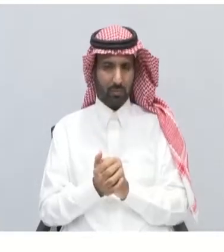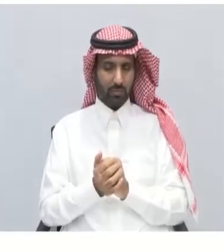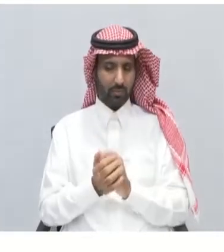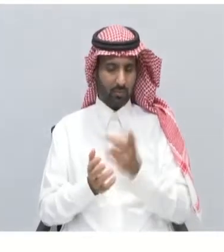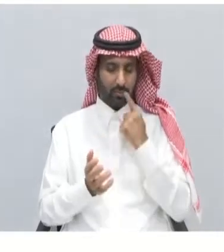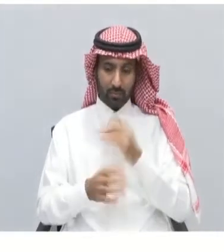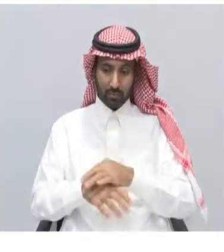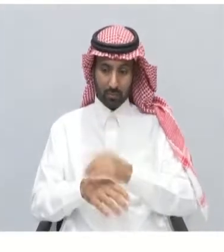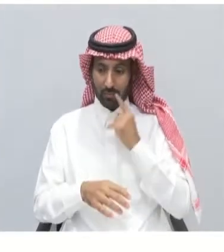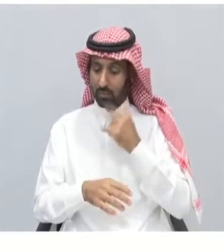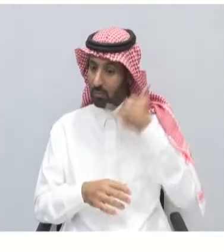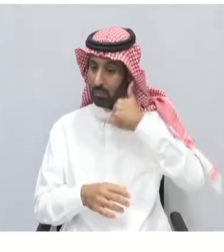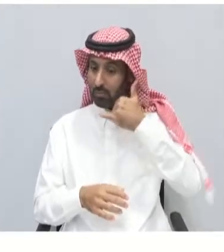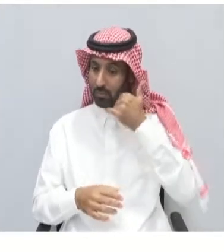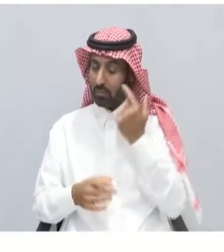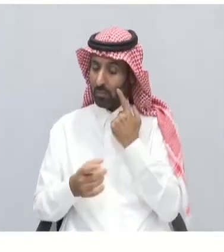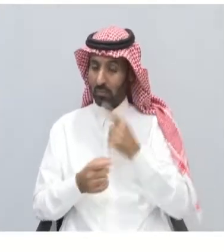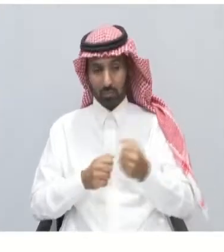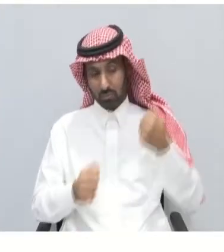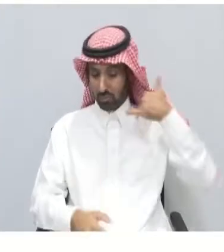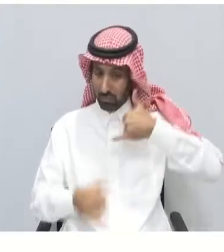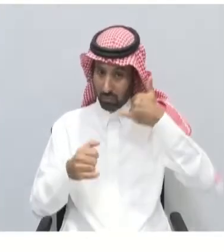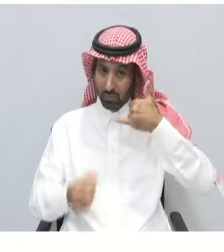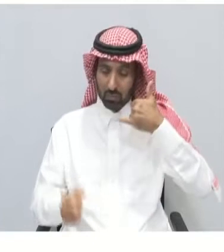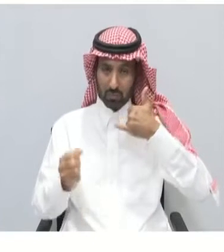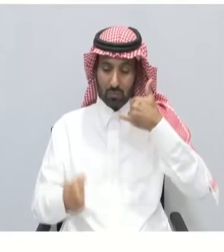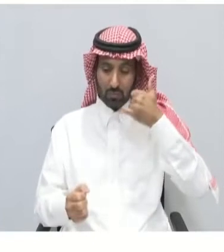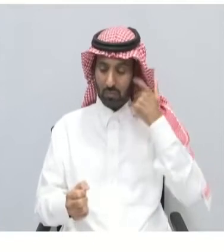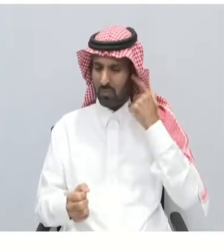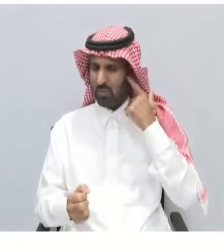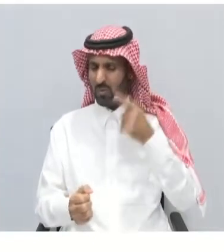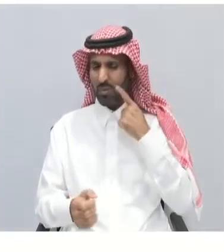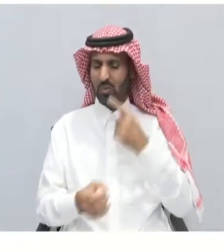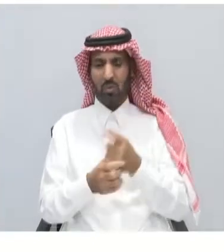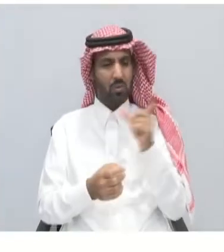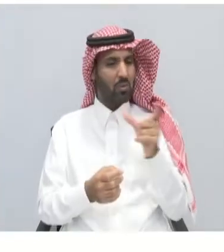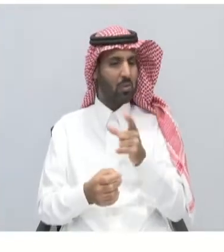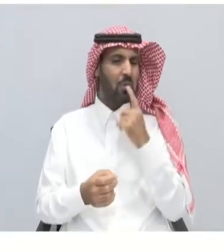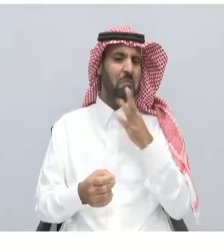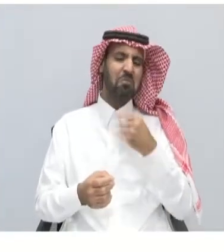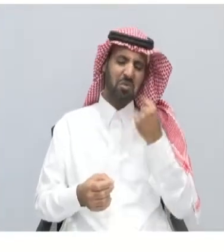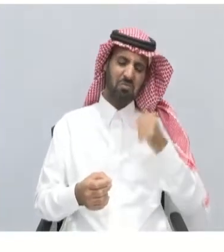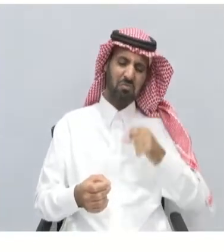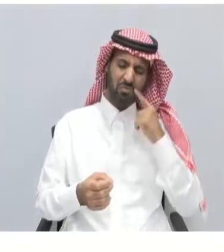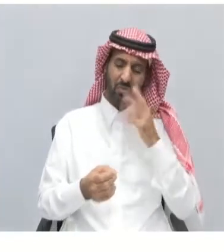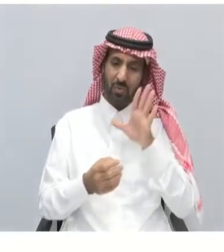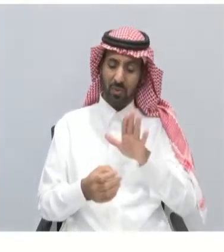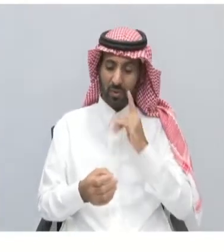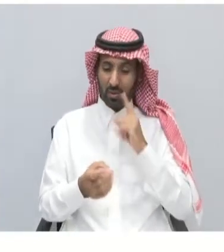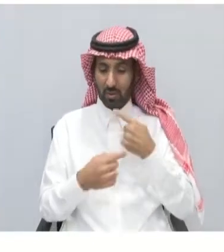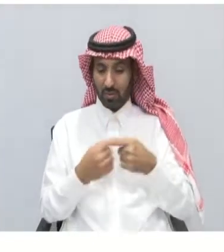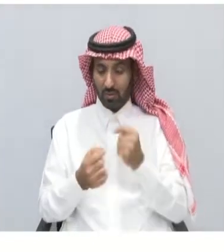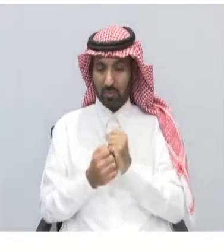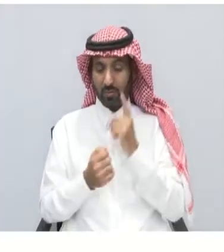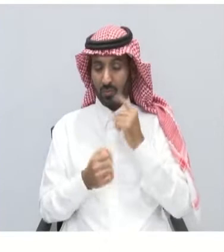When people talk on their cell phones and drive. People who use words like cool and stuff all the time.